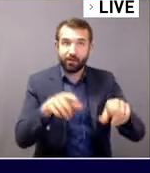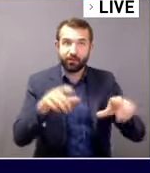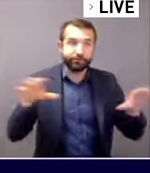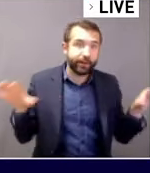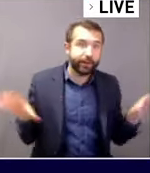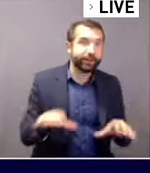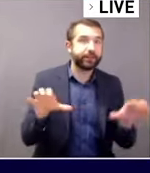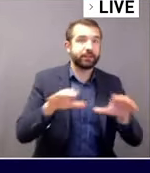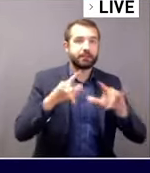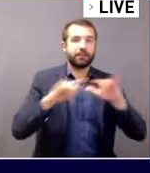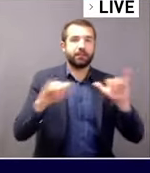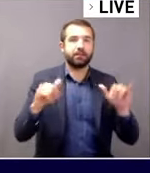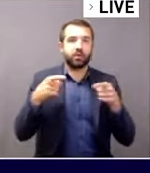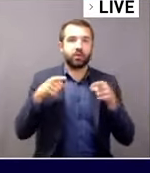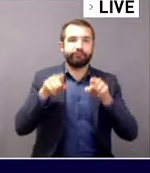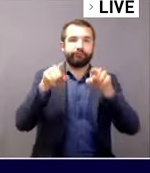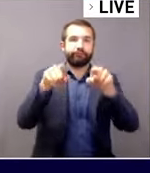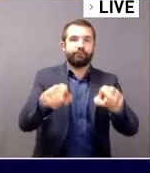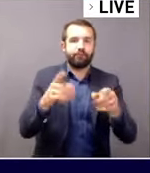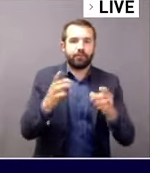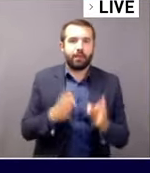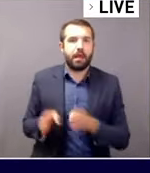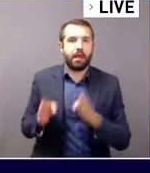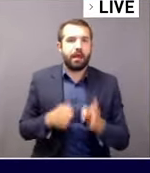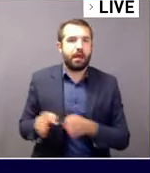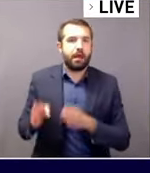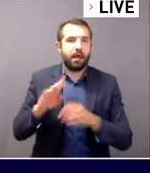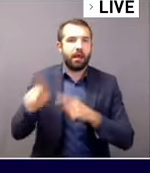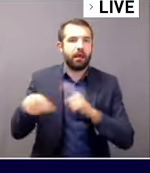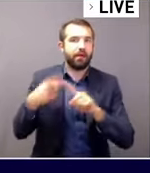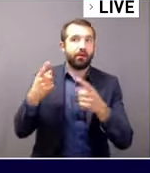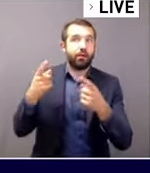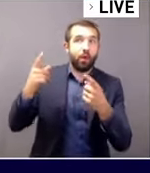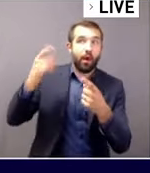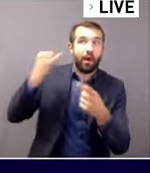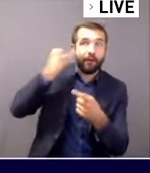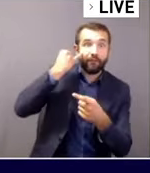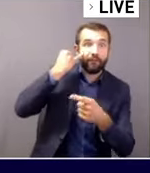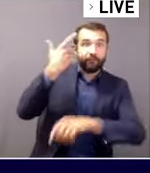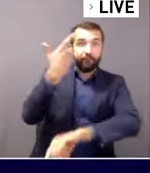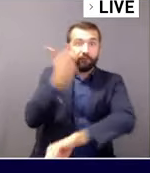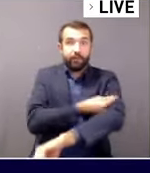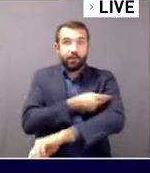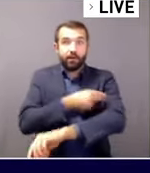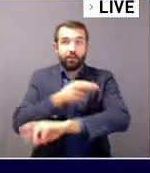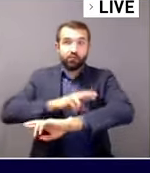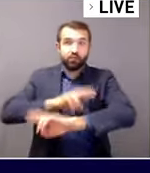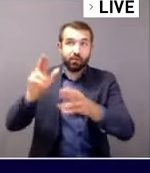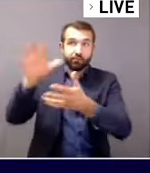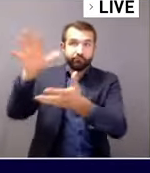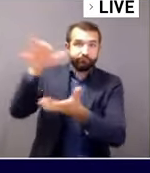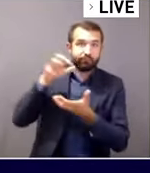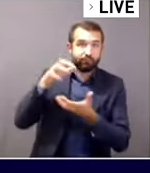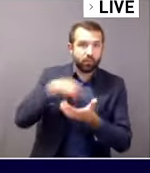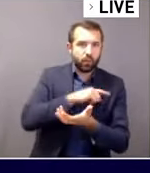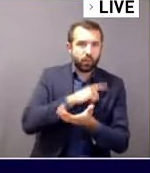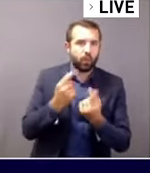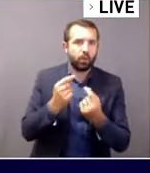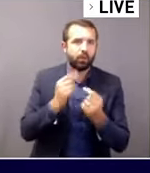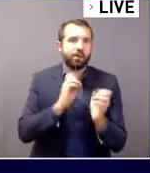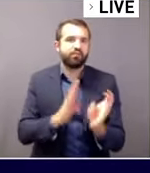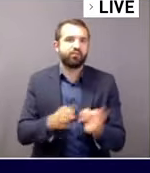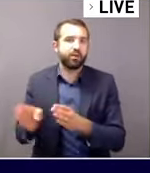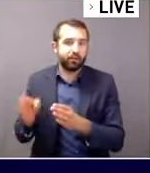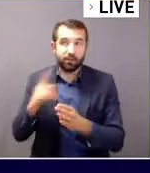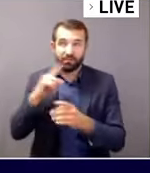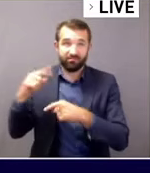for the arrival of any particular COVID-19 vaccine. And I think we started that work in earnest in late April. So going